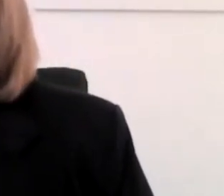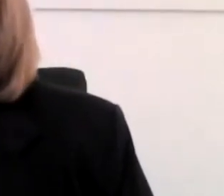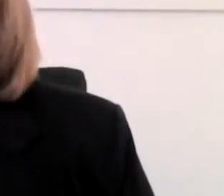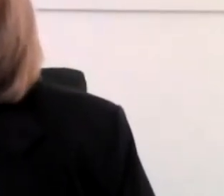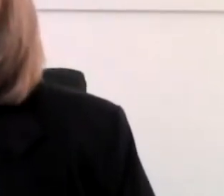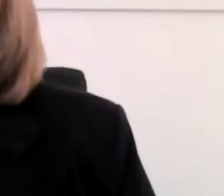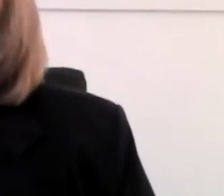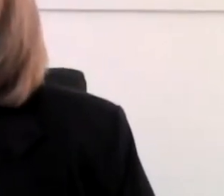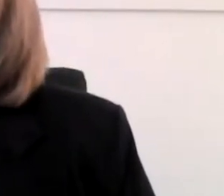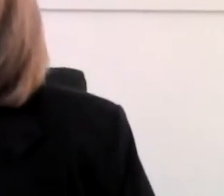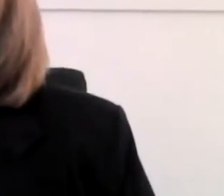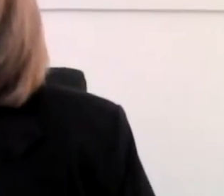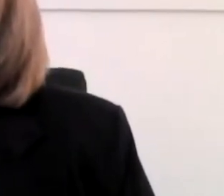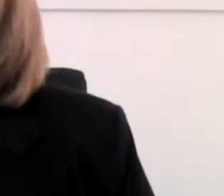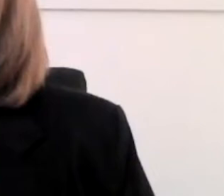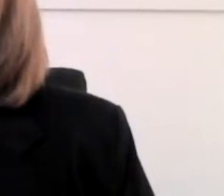that's one